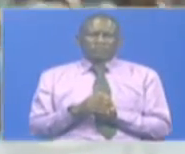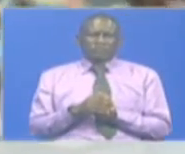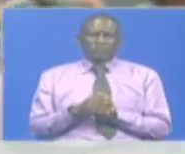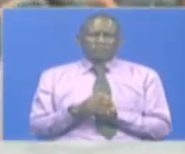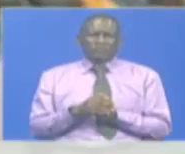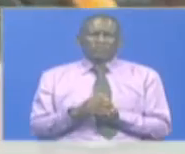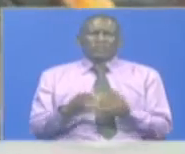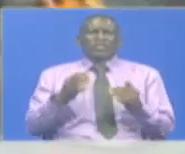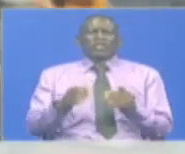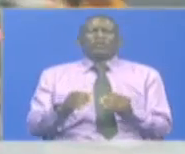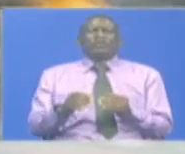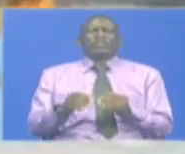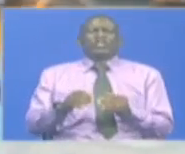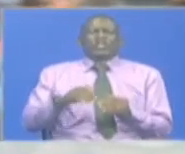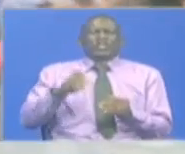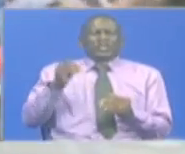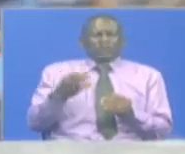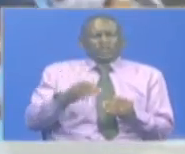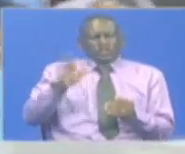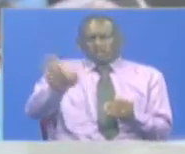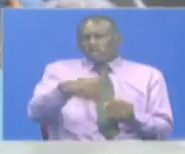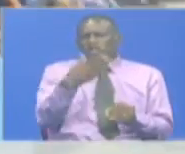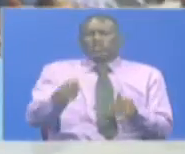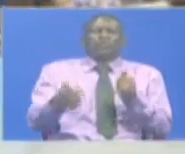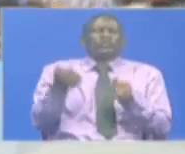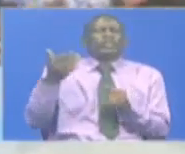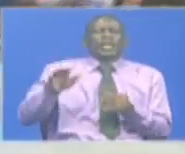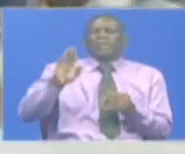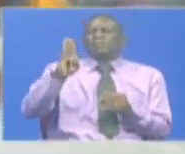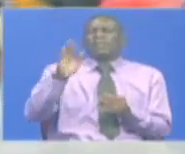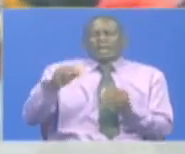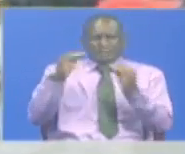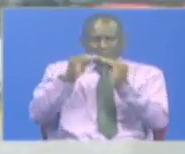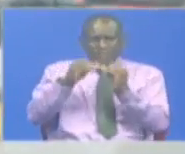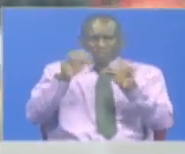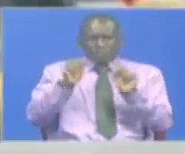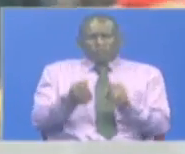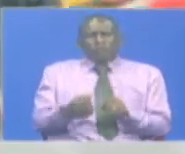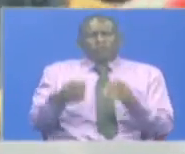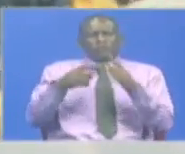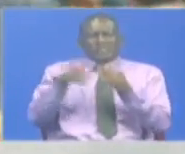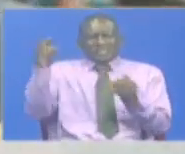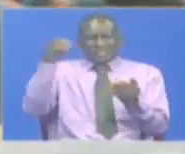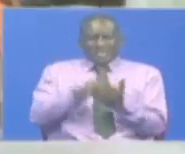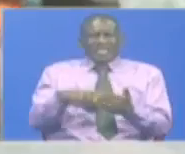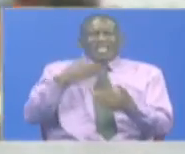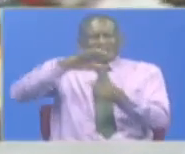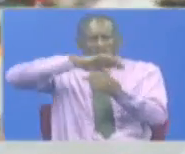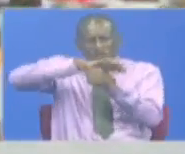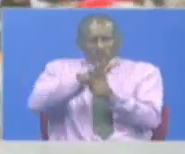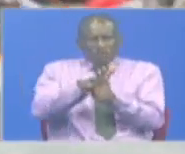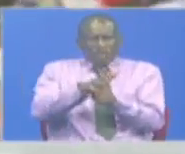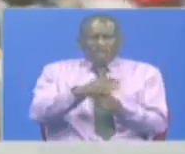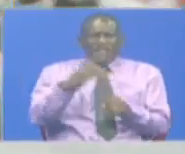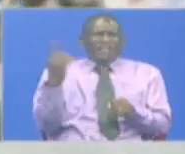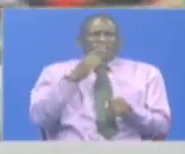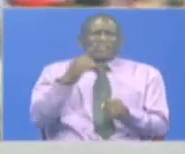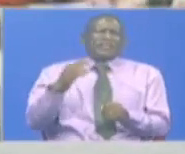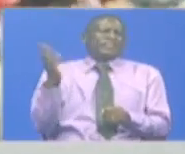The reggae tunes that were characteristic of the BBI rallies may just make a comeback after the coronavirus threat dies